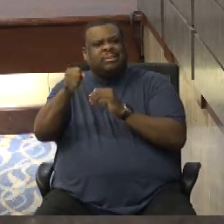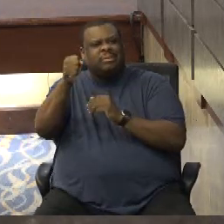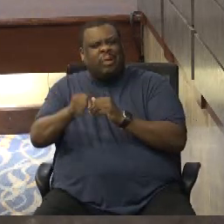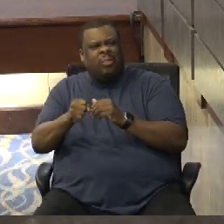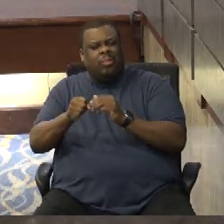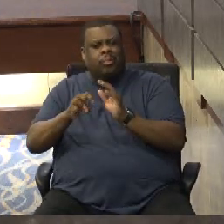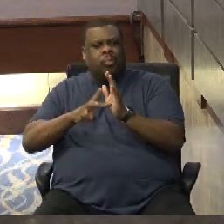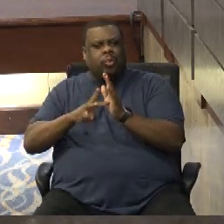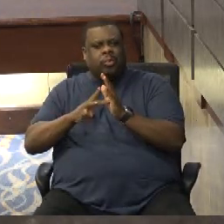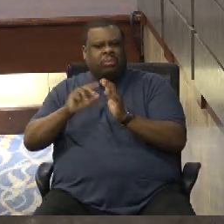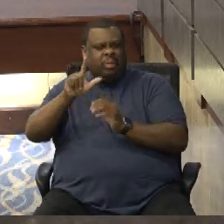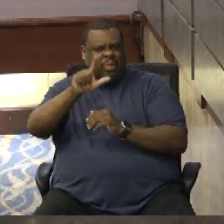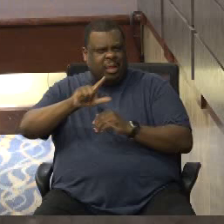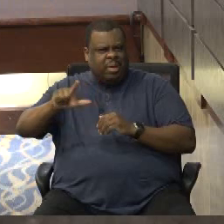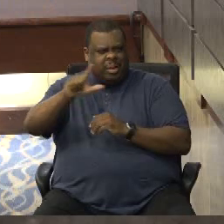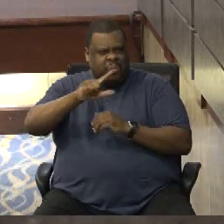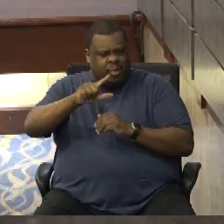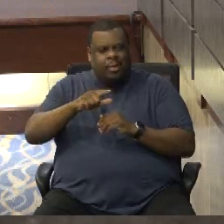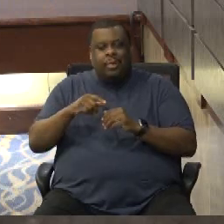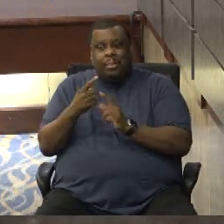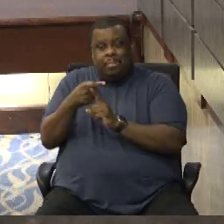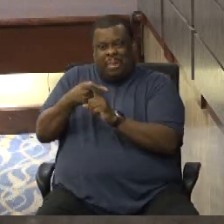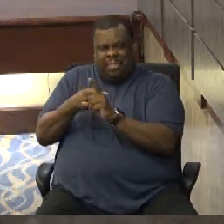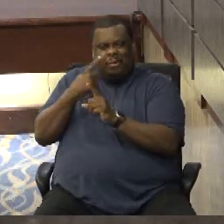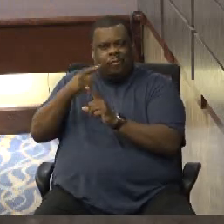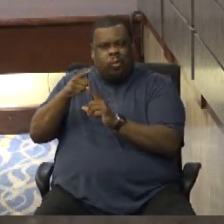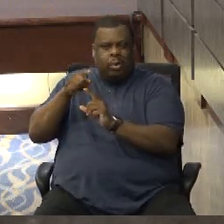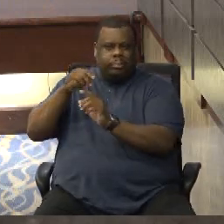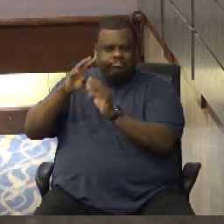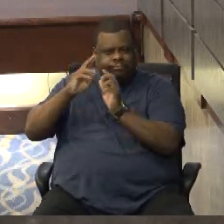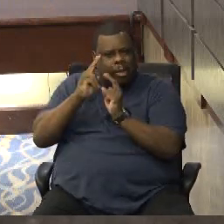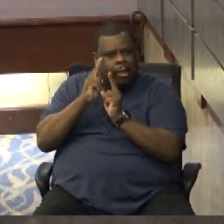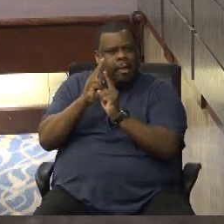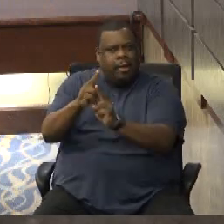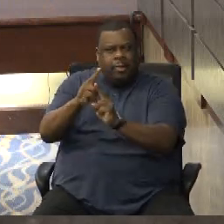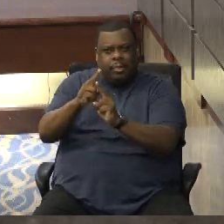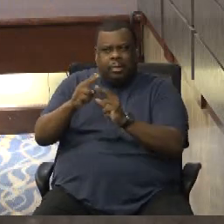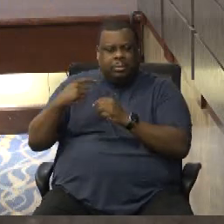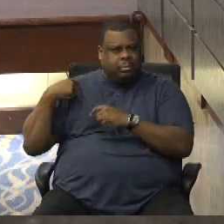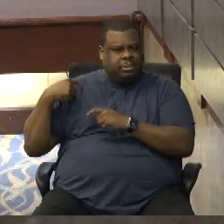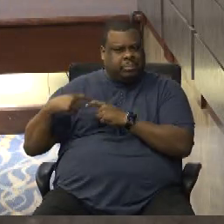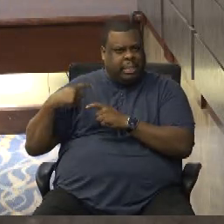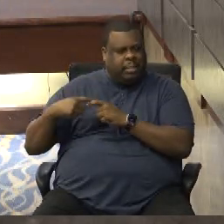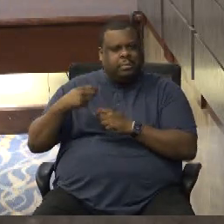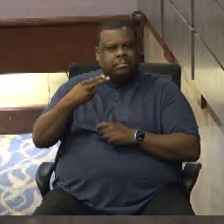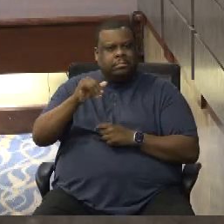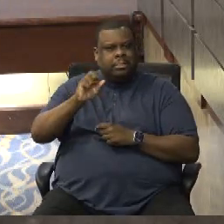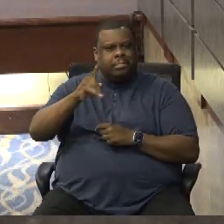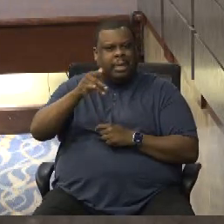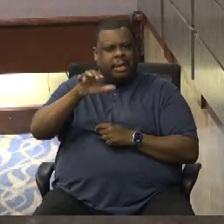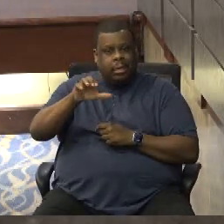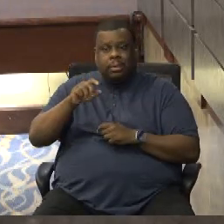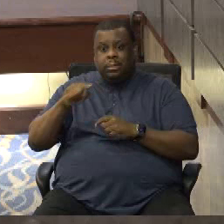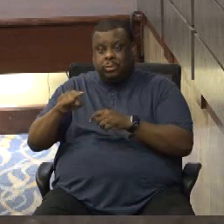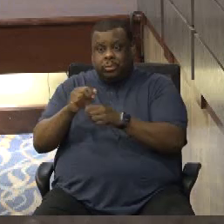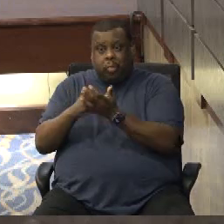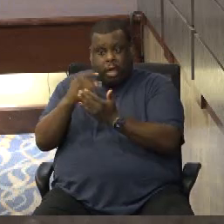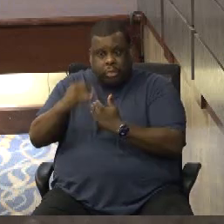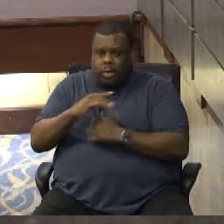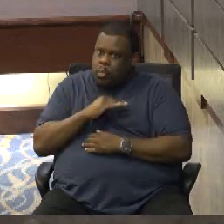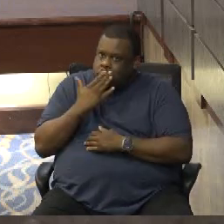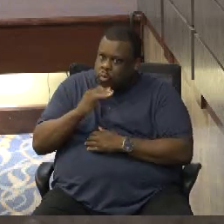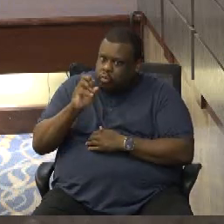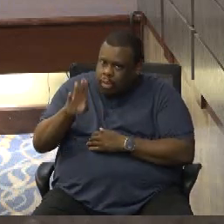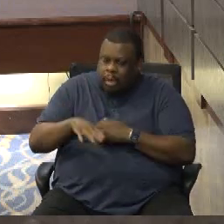Library for the start of Hispanic Heritage Month. We had a great turnout for the event, and we're proud of how this project turned out. The